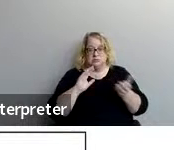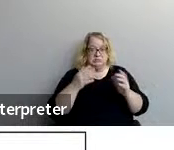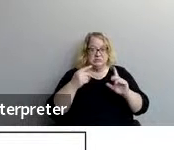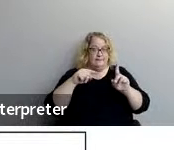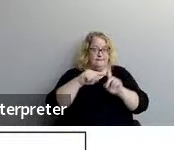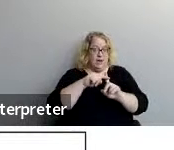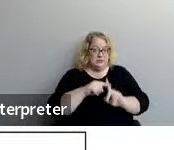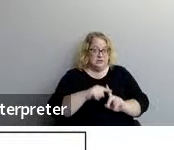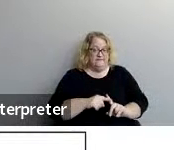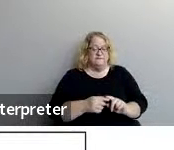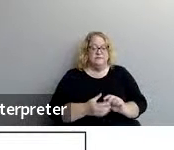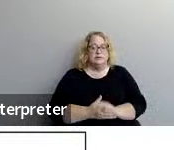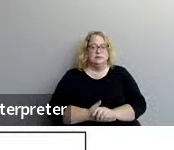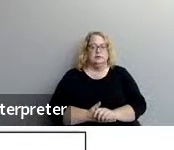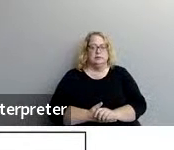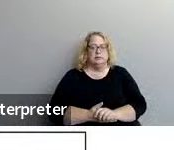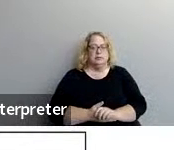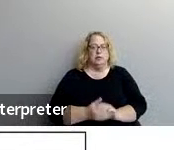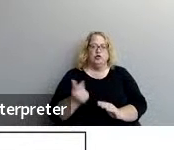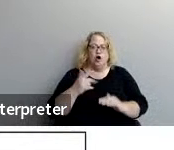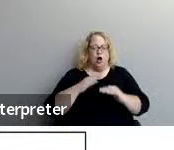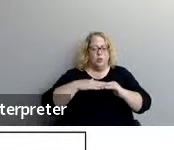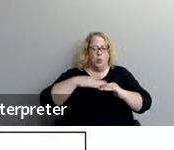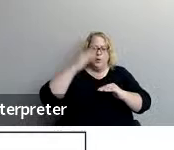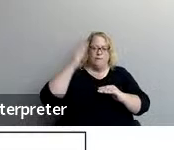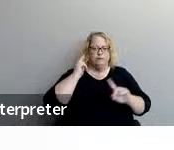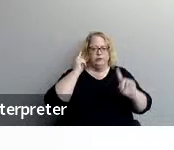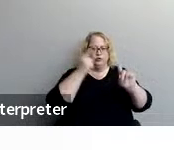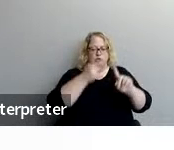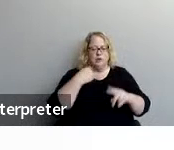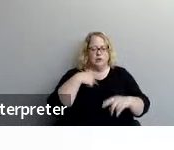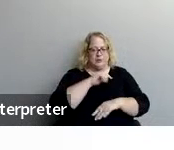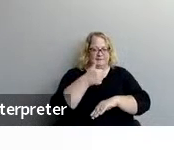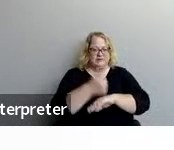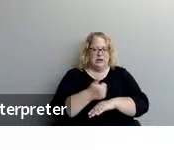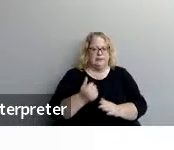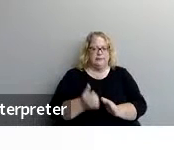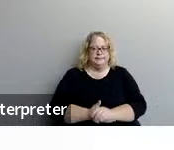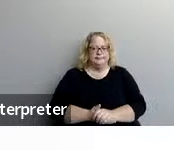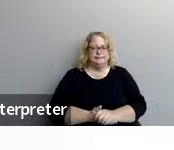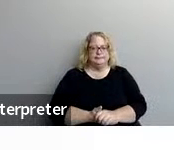They're all exceeding the targets that we've set.